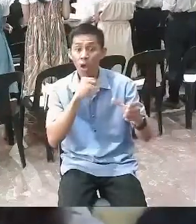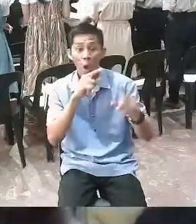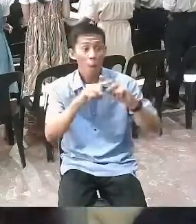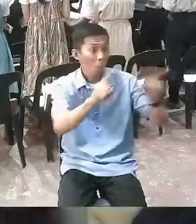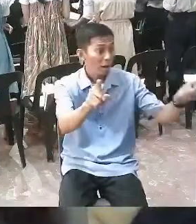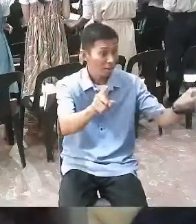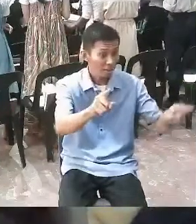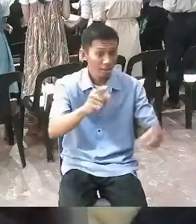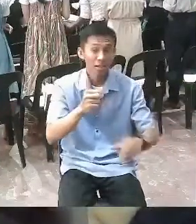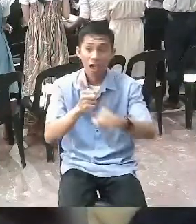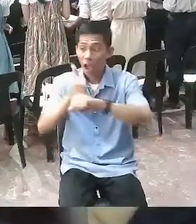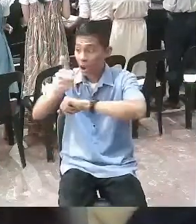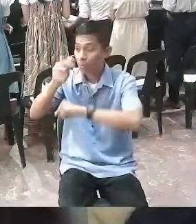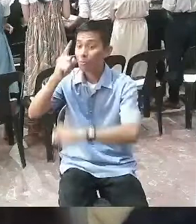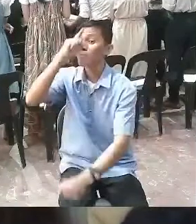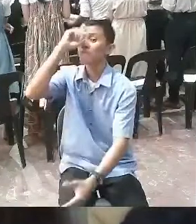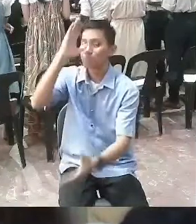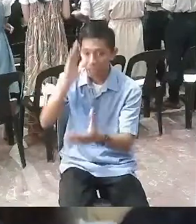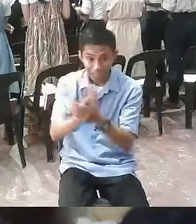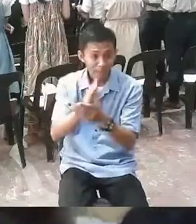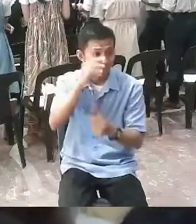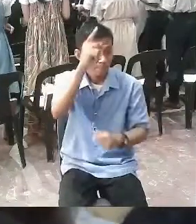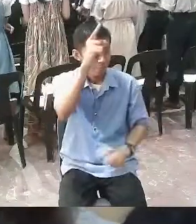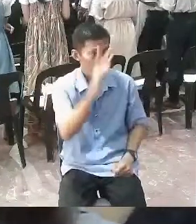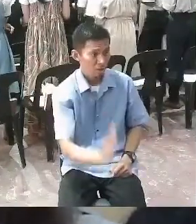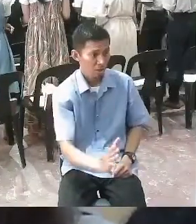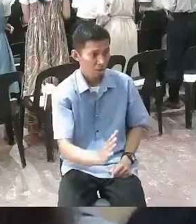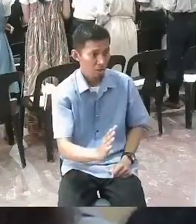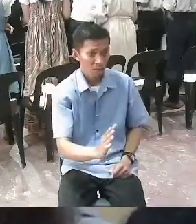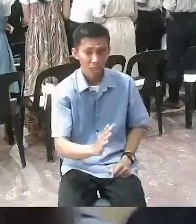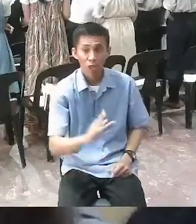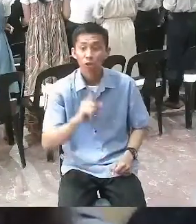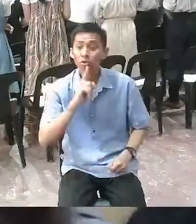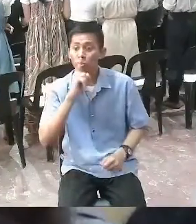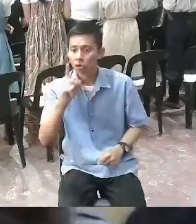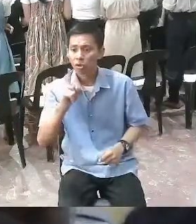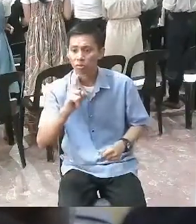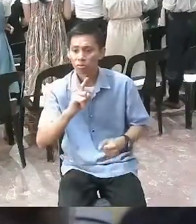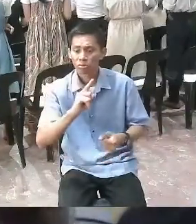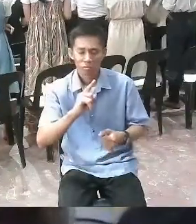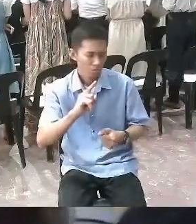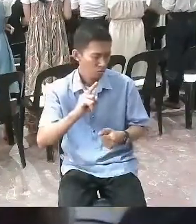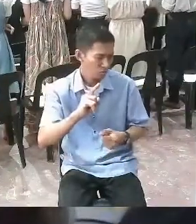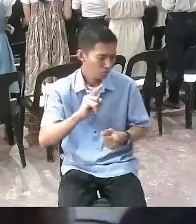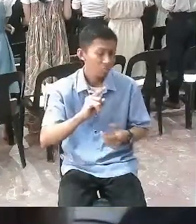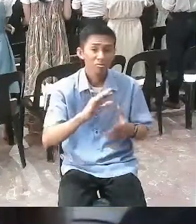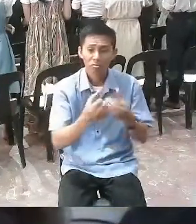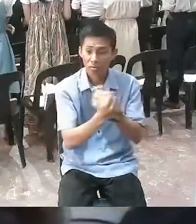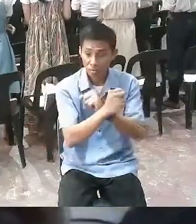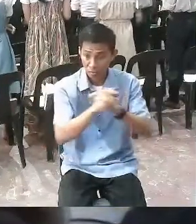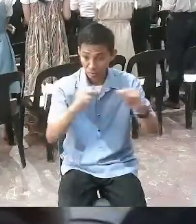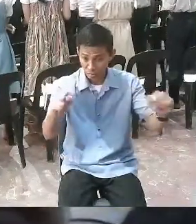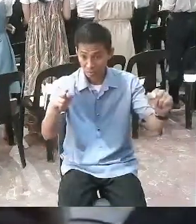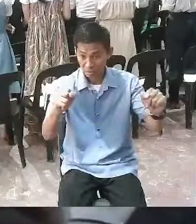believeth on him that justifieth the